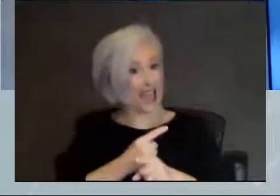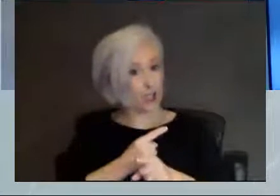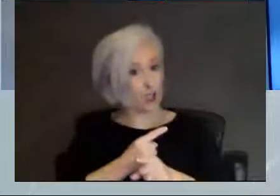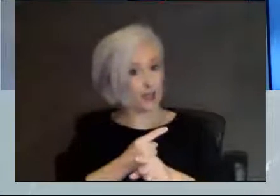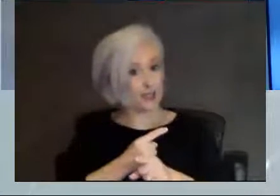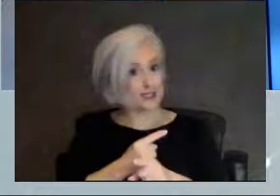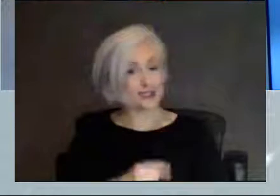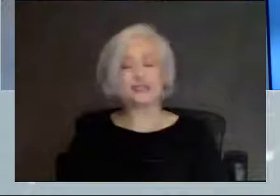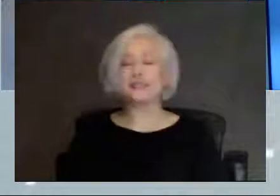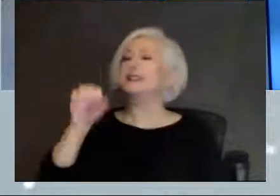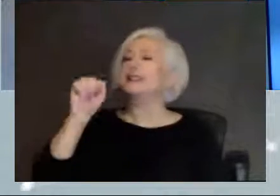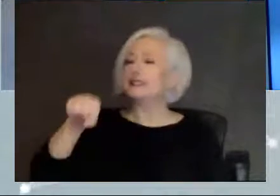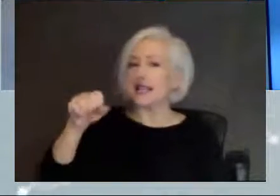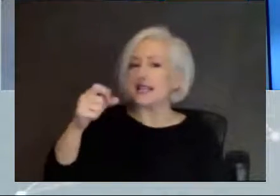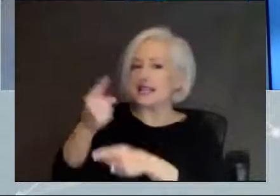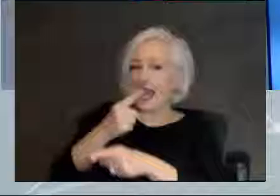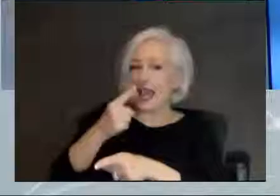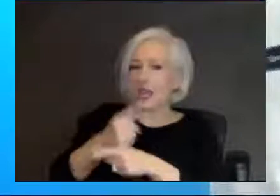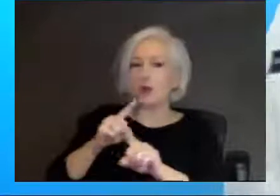standard that is a colonoscopy.